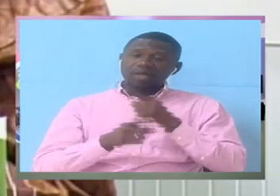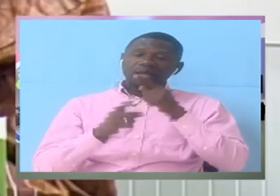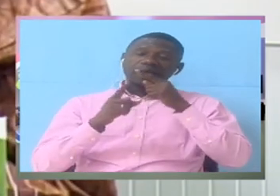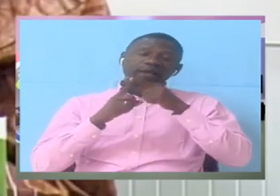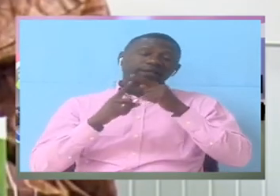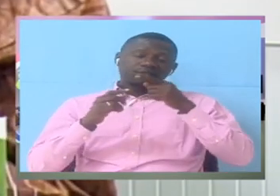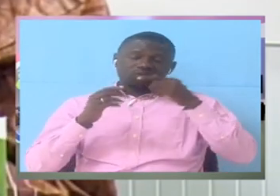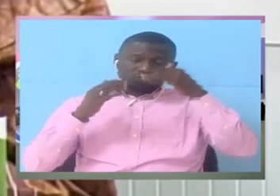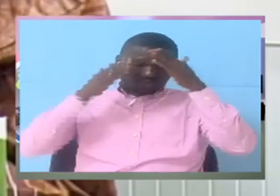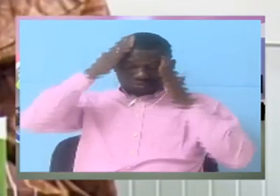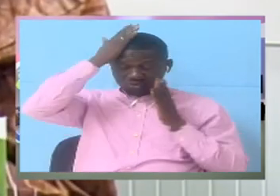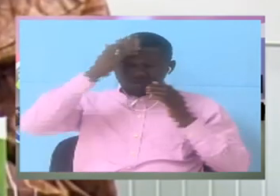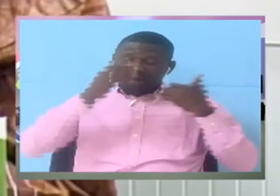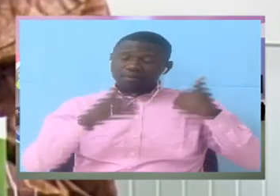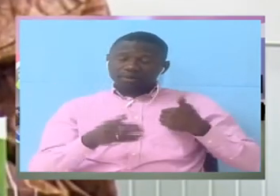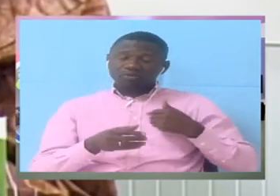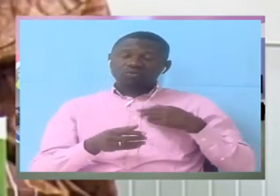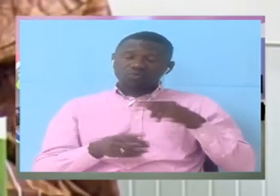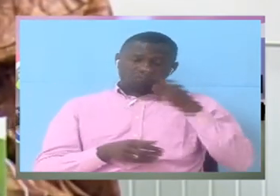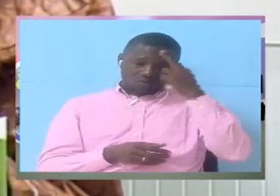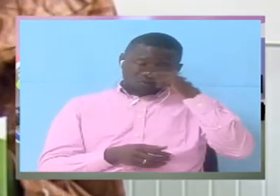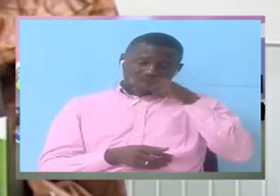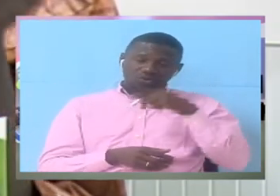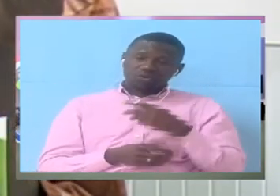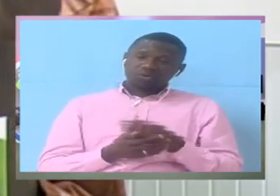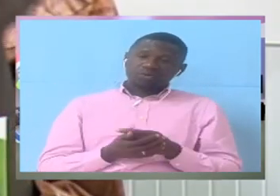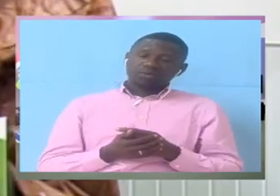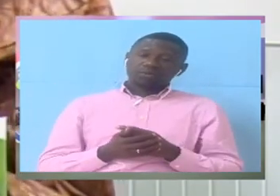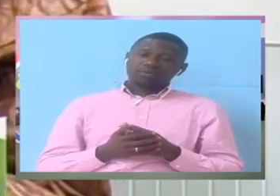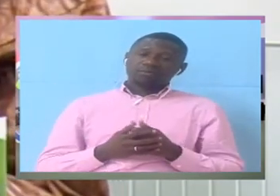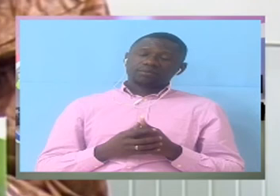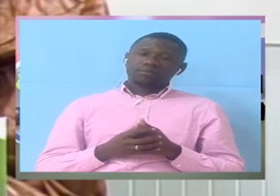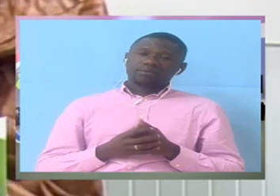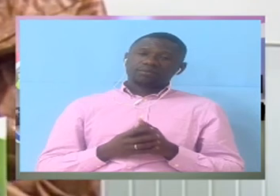those of us who came from the Gambia recently, we